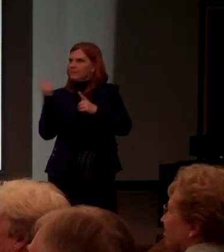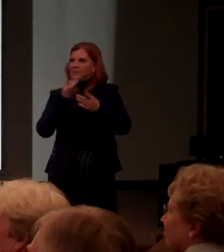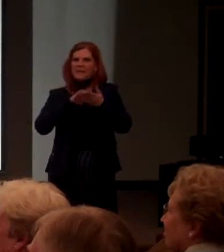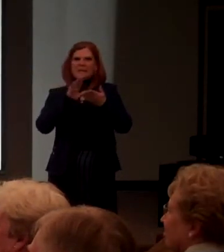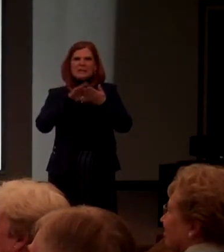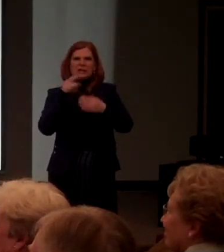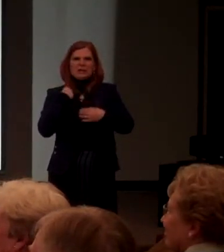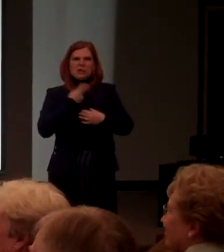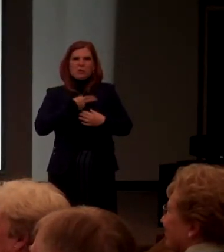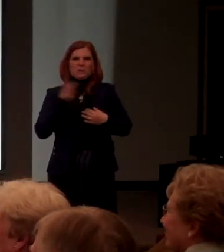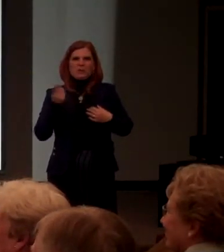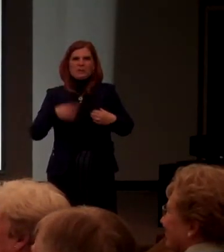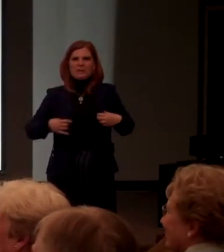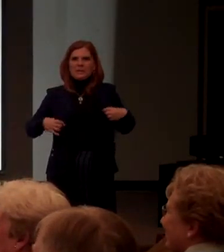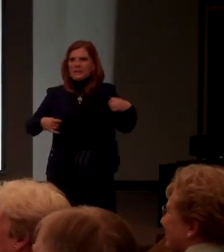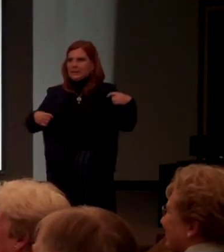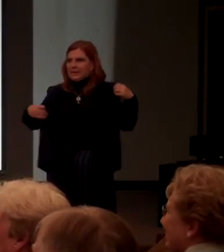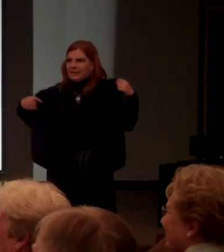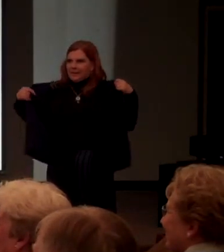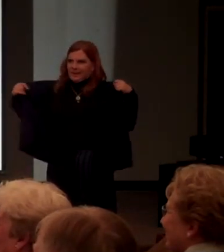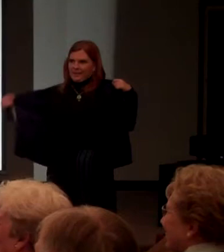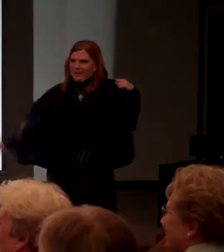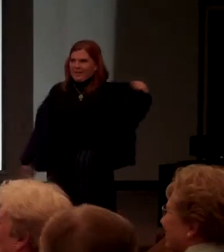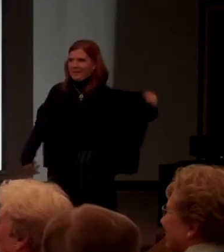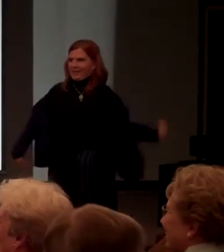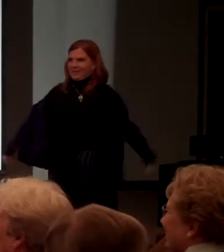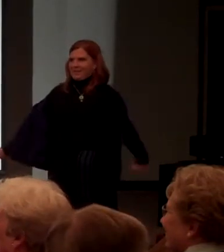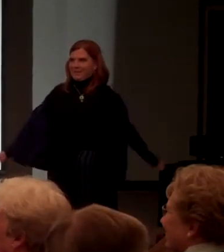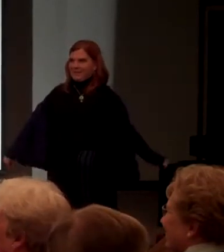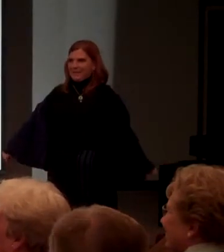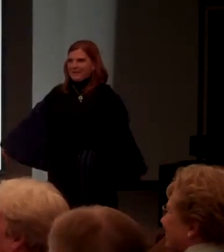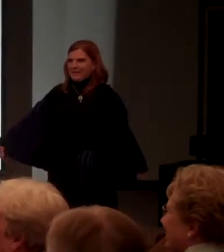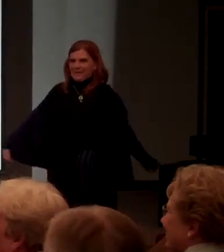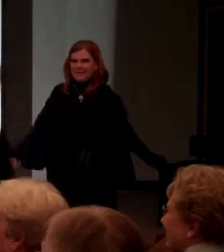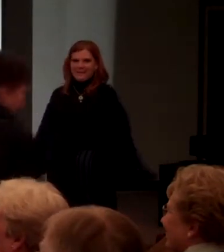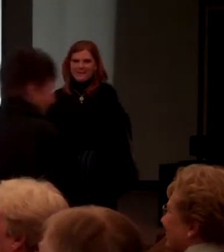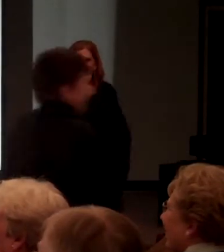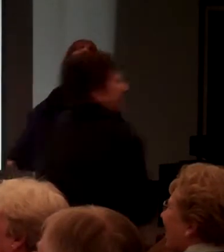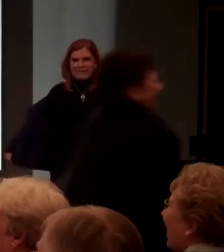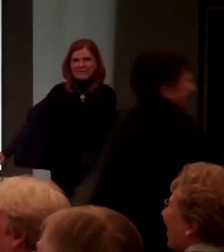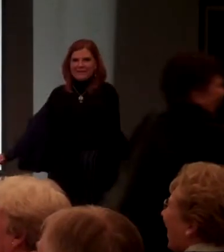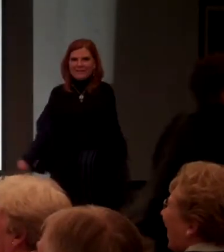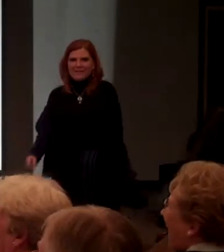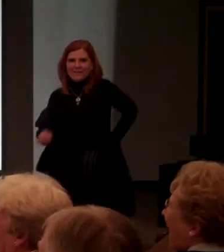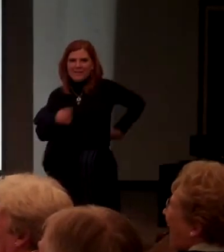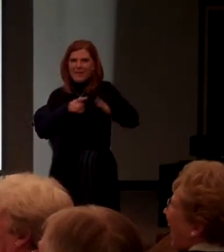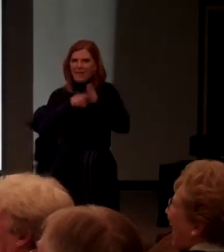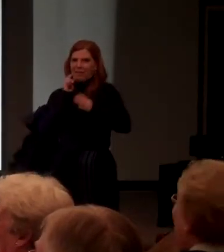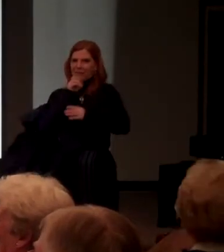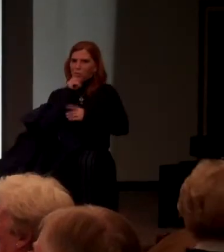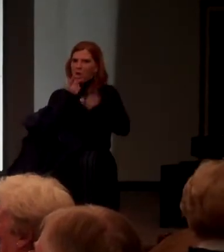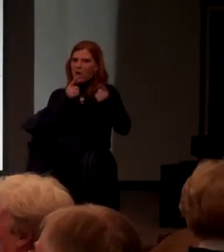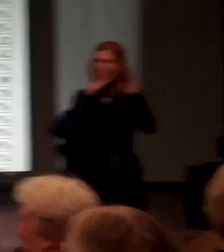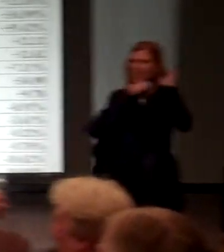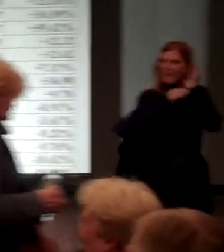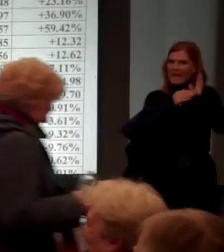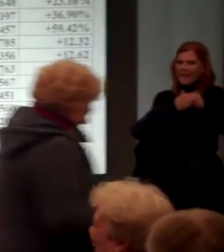Excuse us. Okay. This will not happen again.